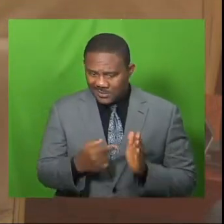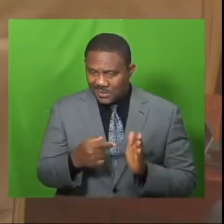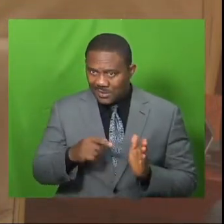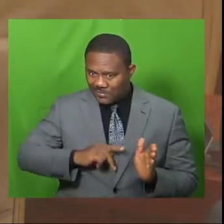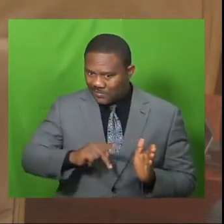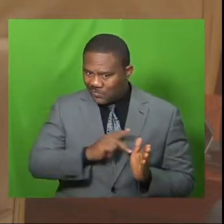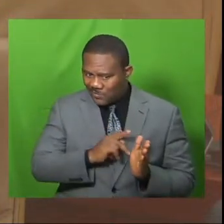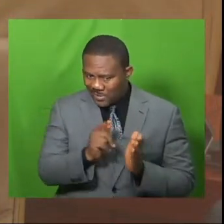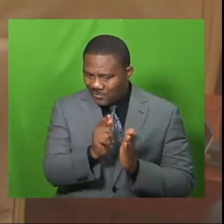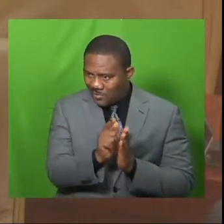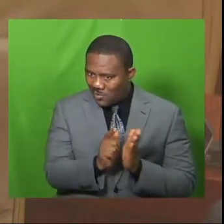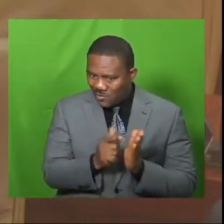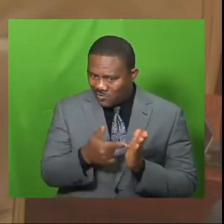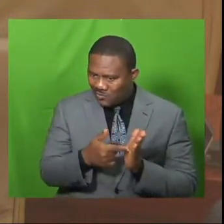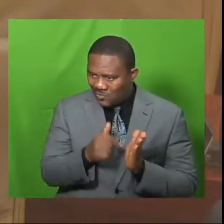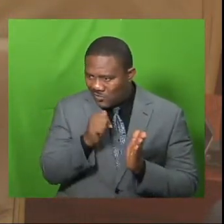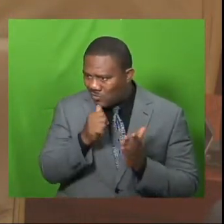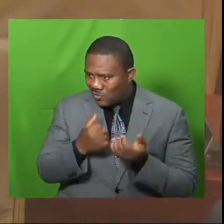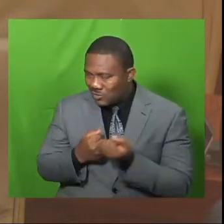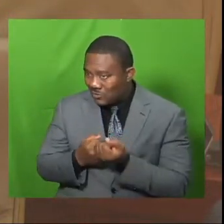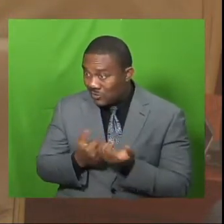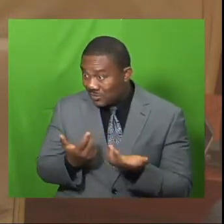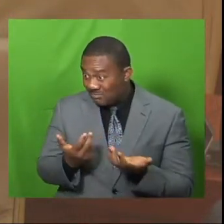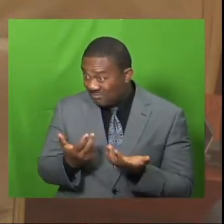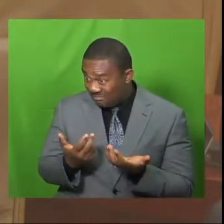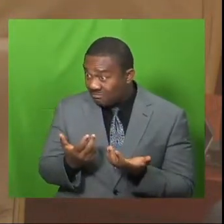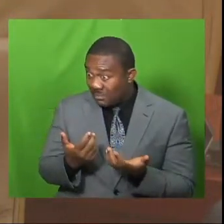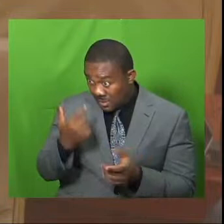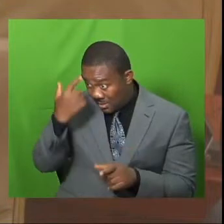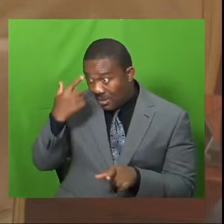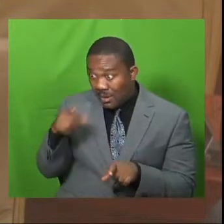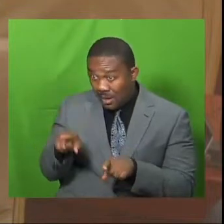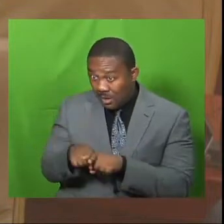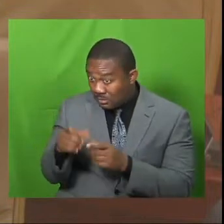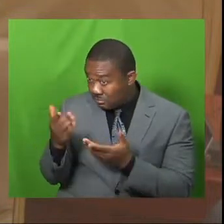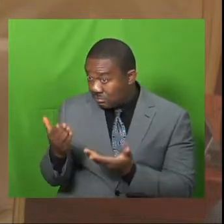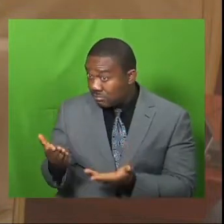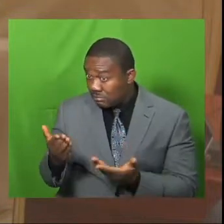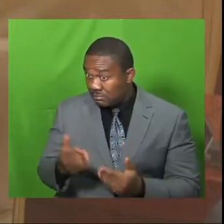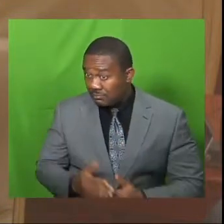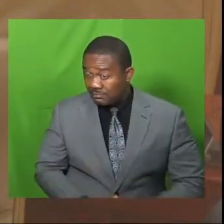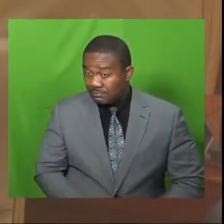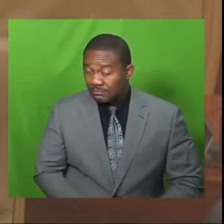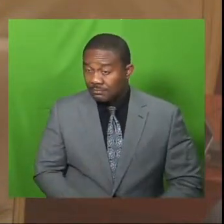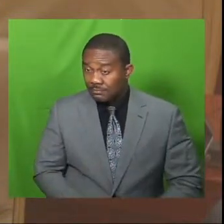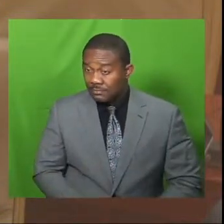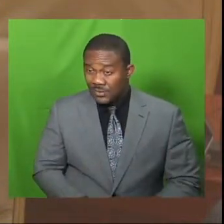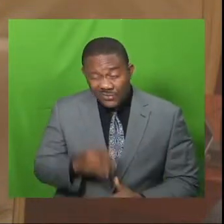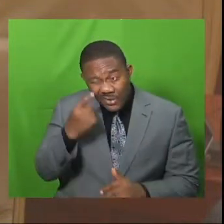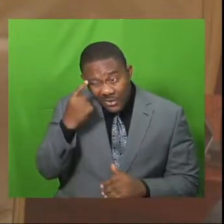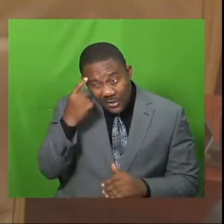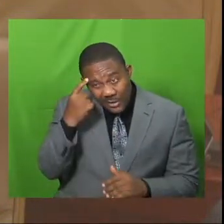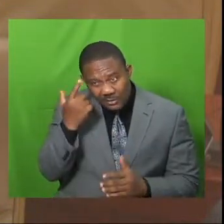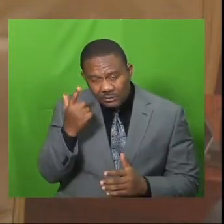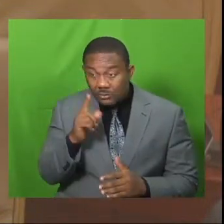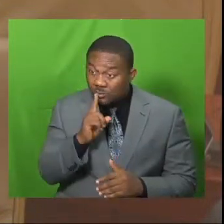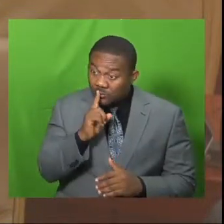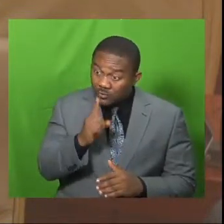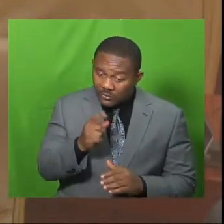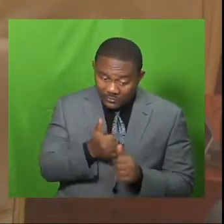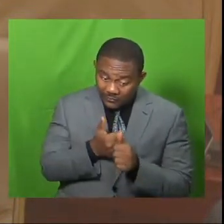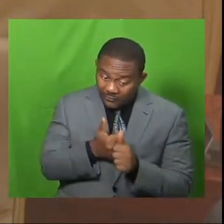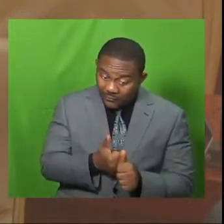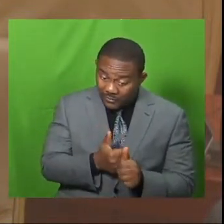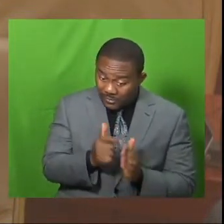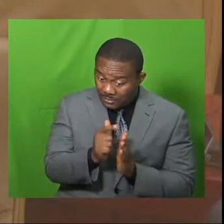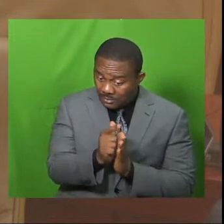with you. If that is the mainstay, and if your argument is that we should go by the rules,